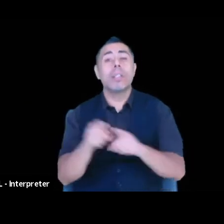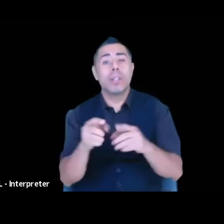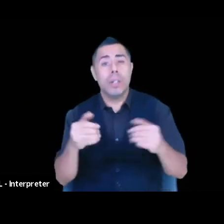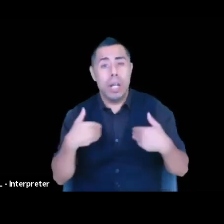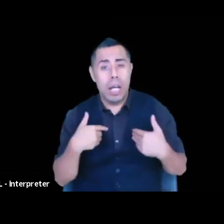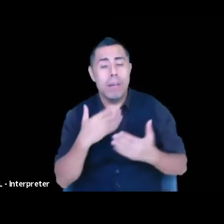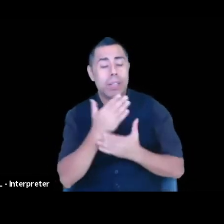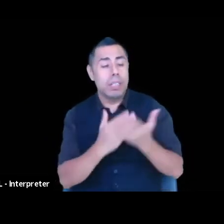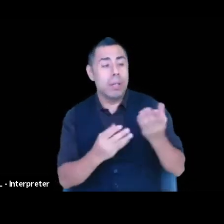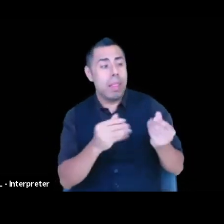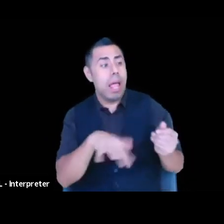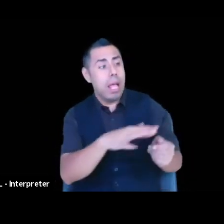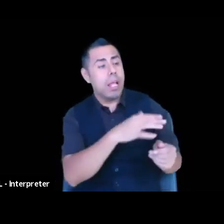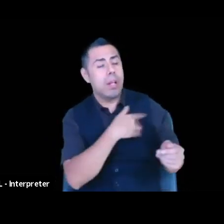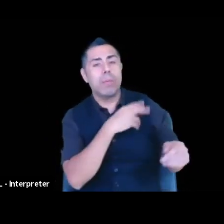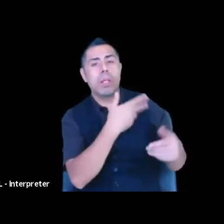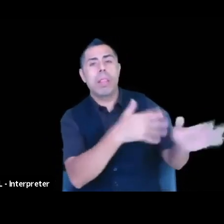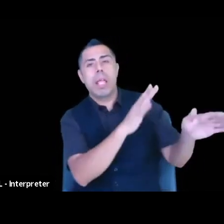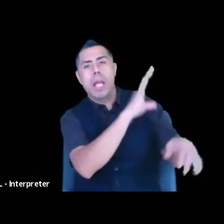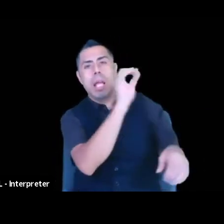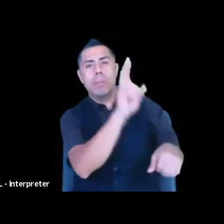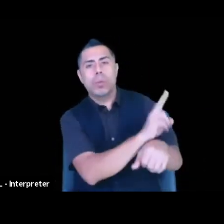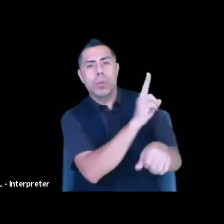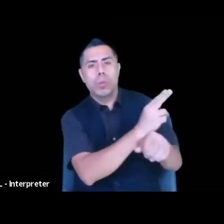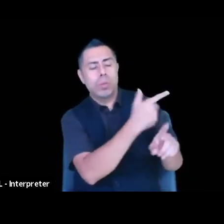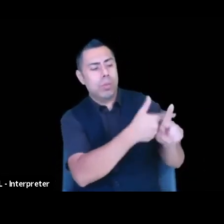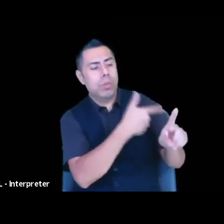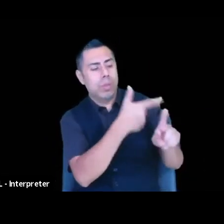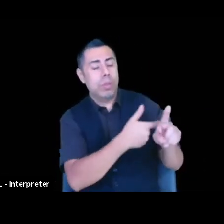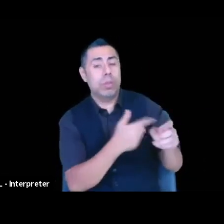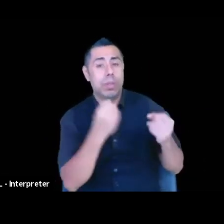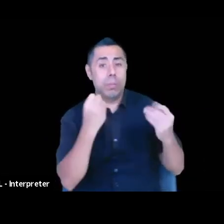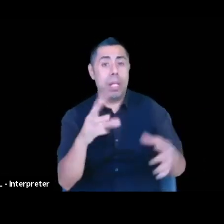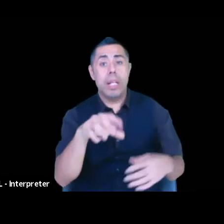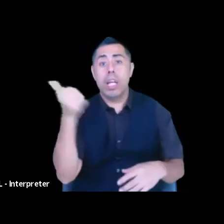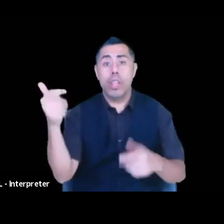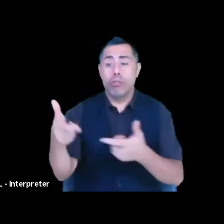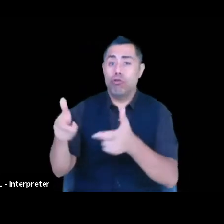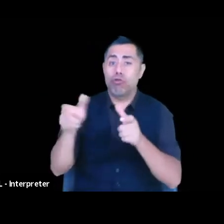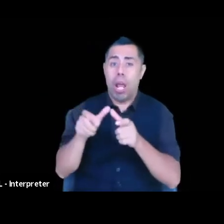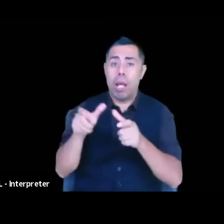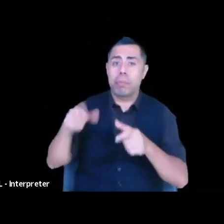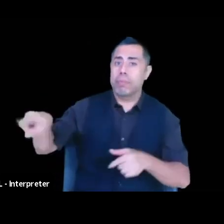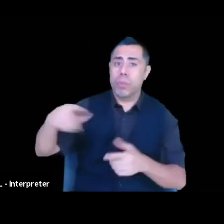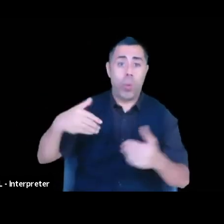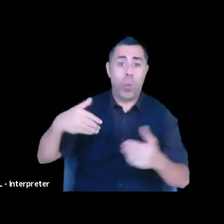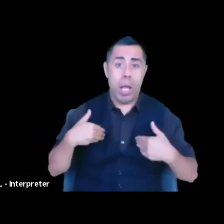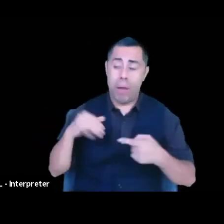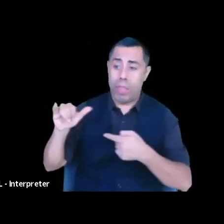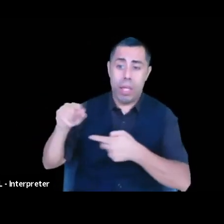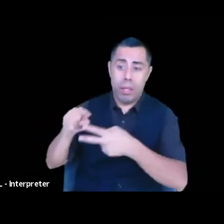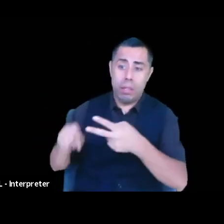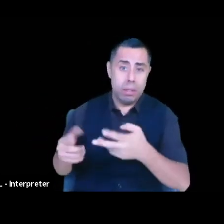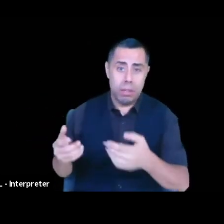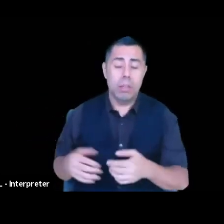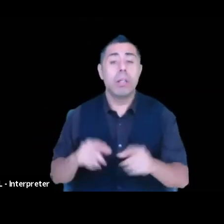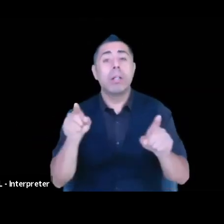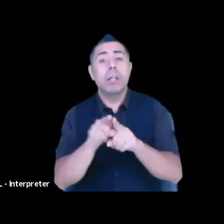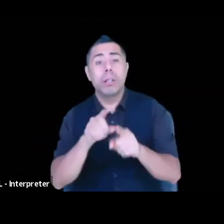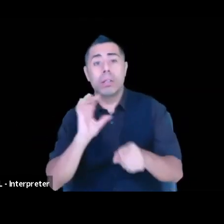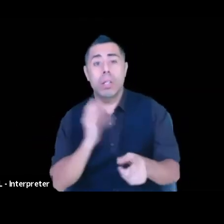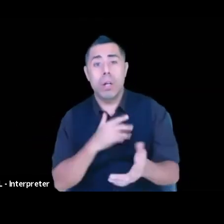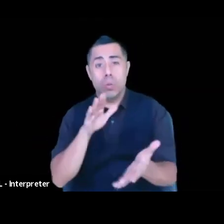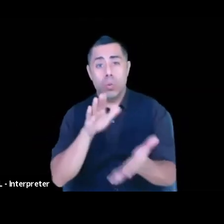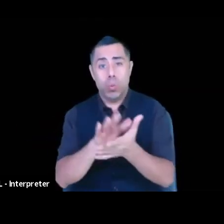that. And a lot of tribes don't. And also our school systems, that's not up to par